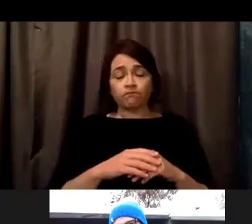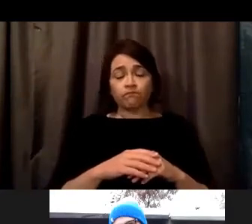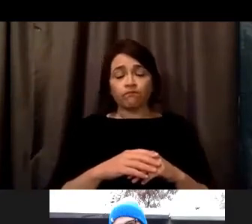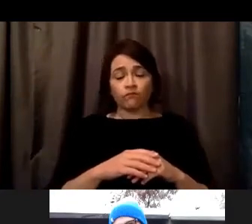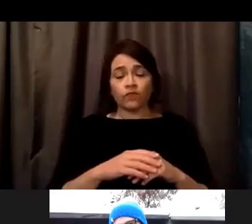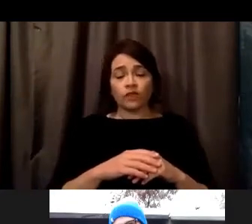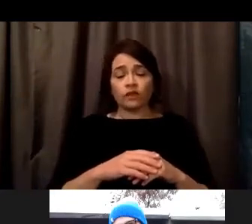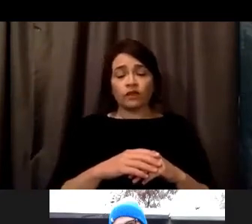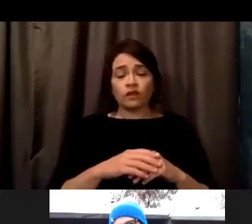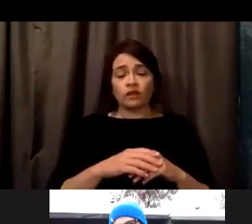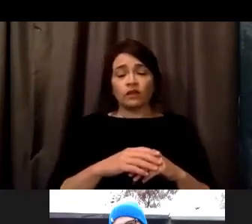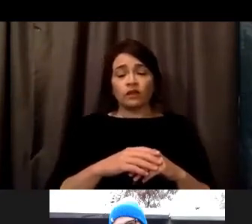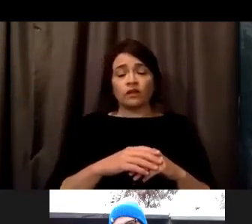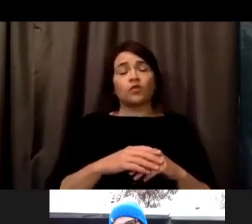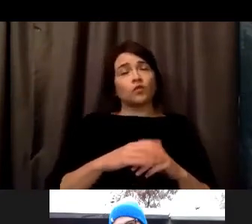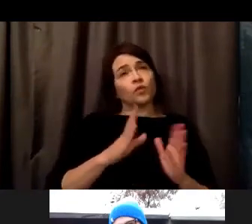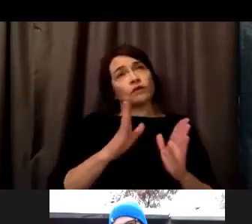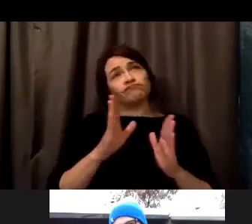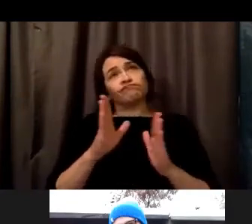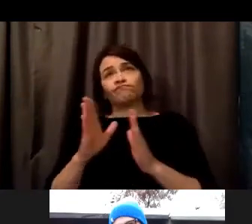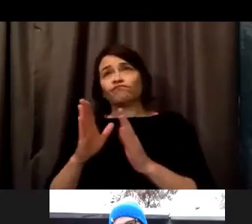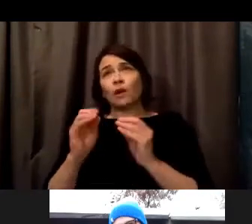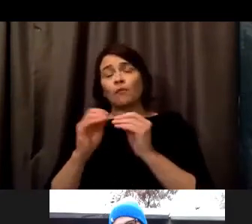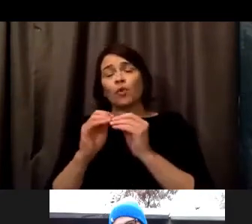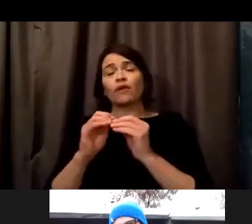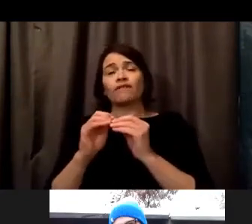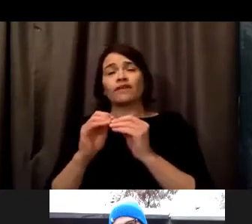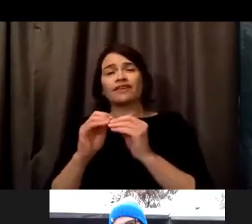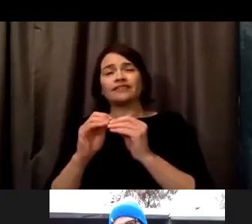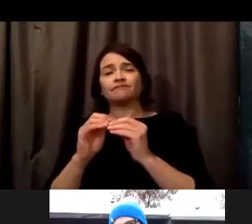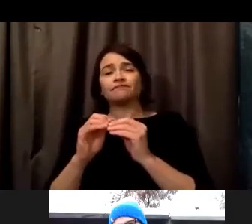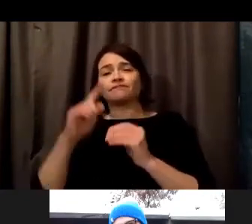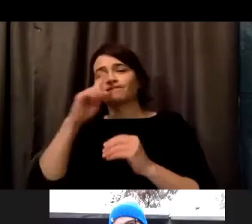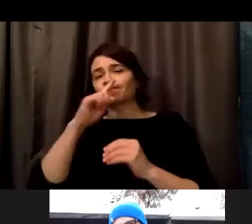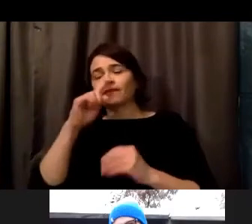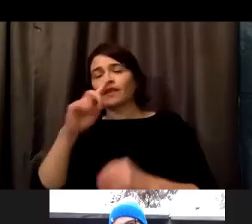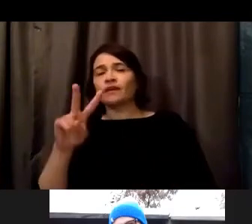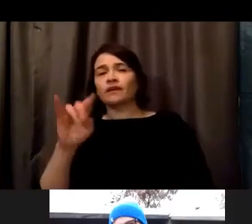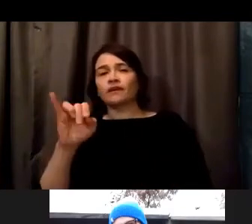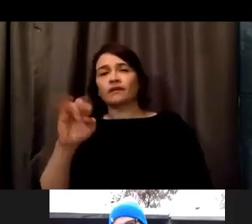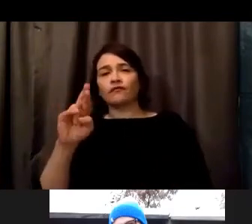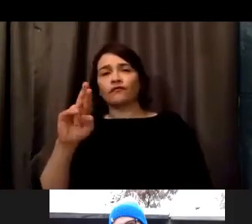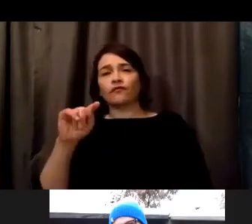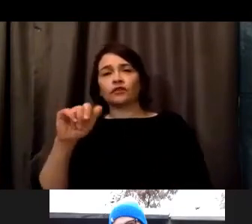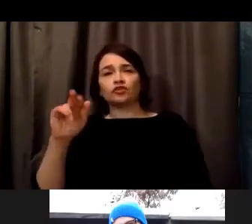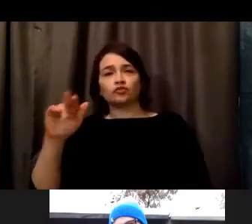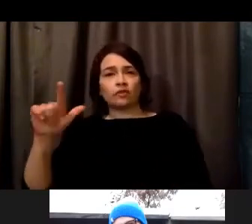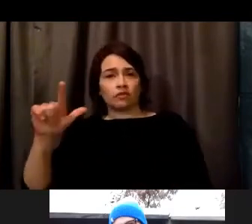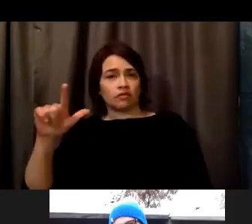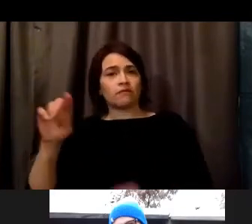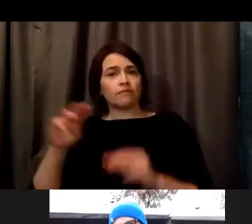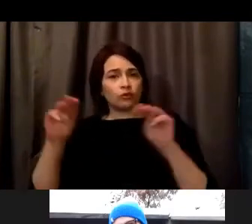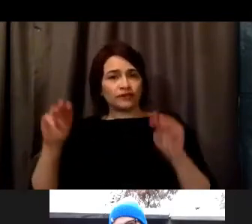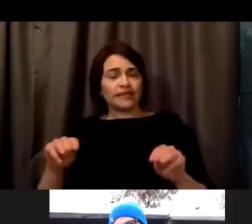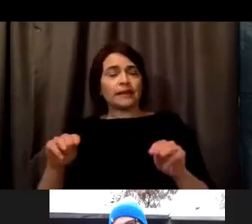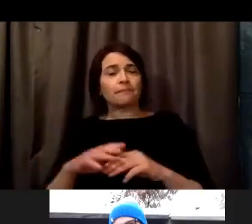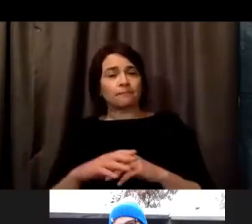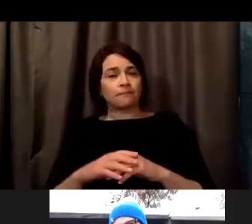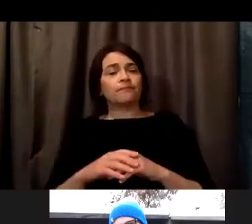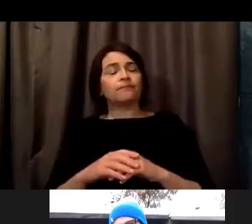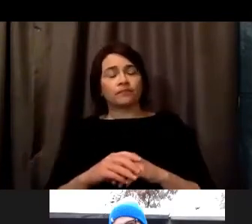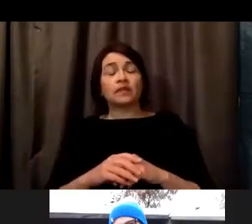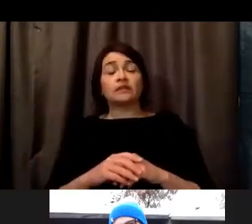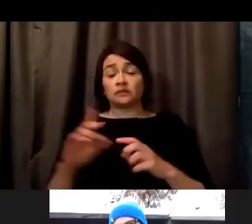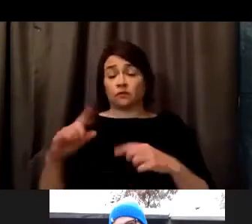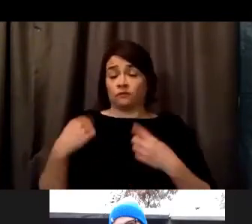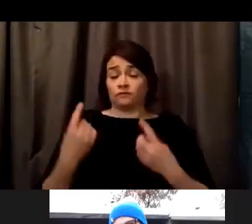more of the population, as well as the non-Khmer population. So 5 years